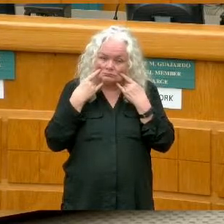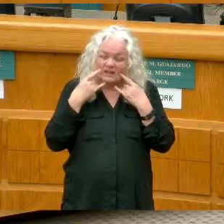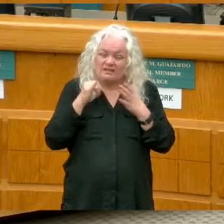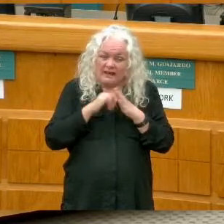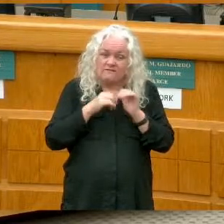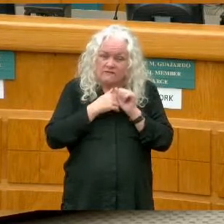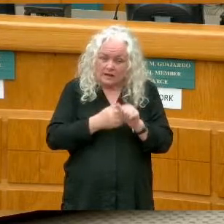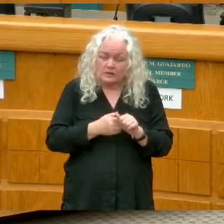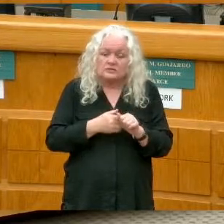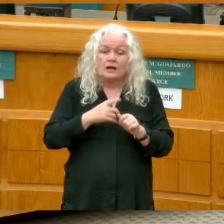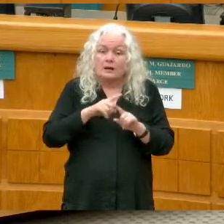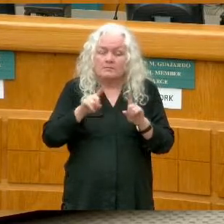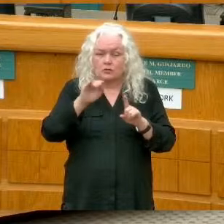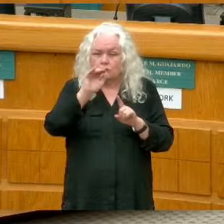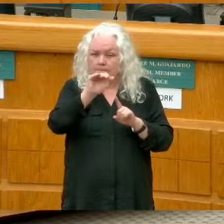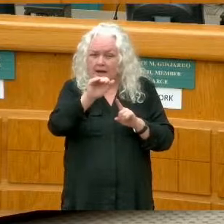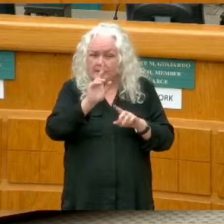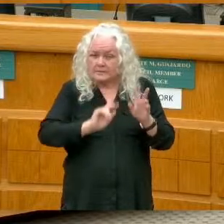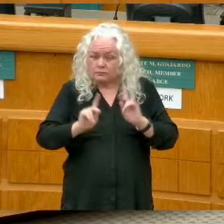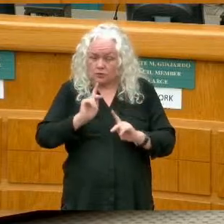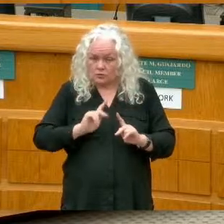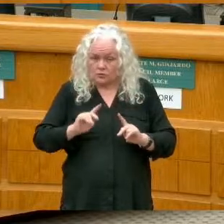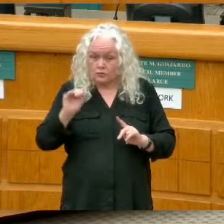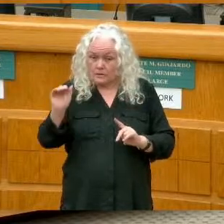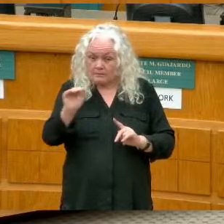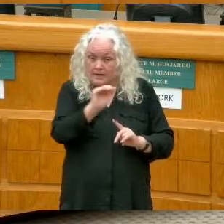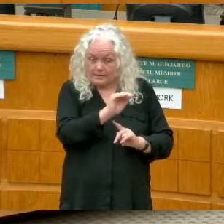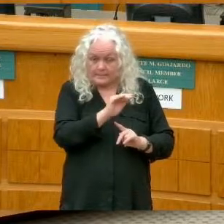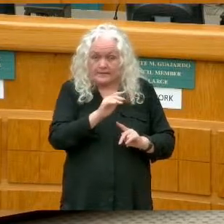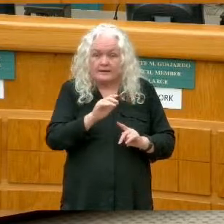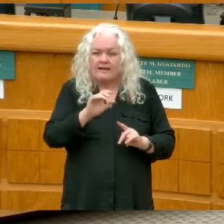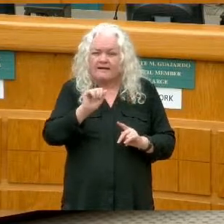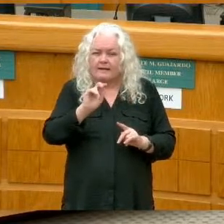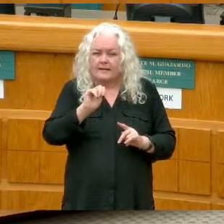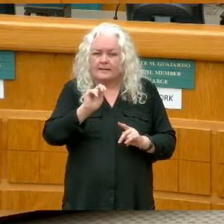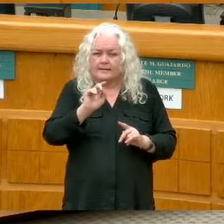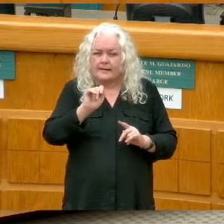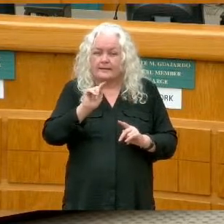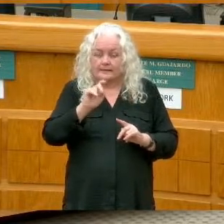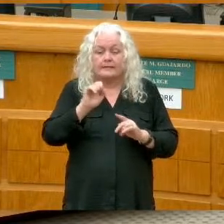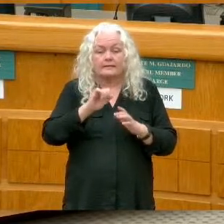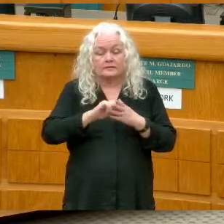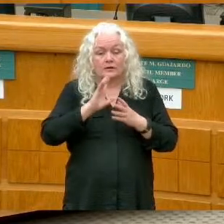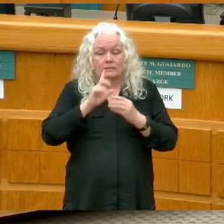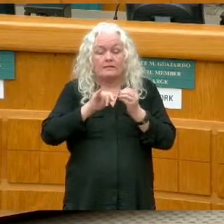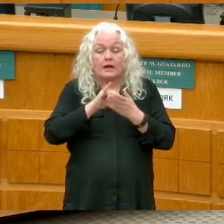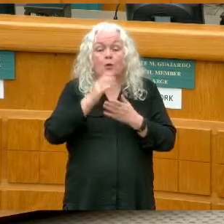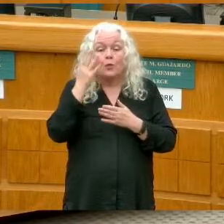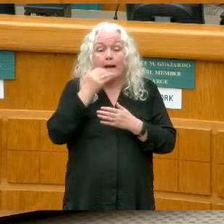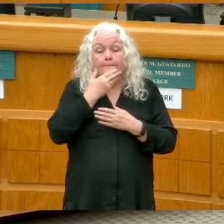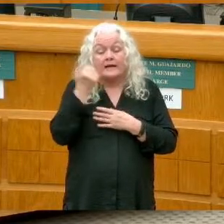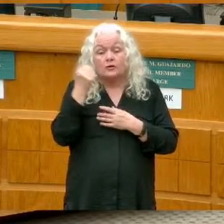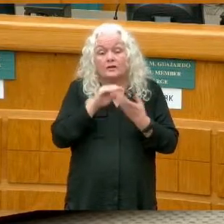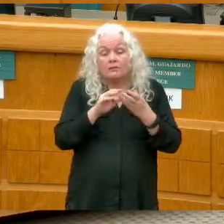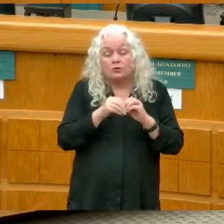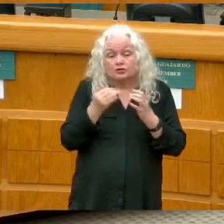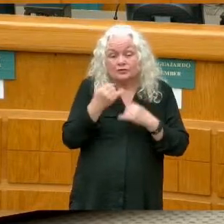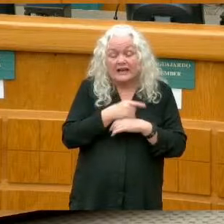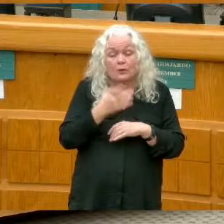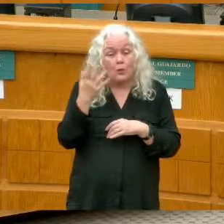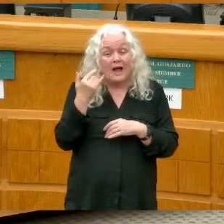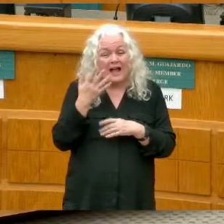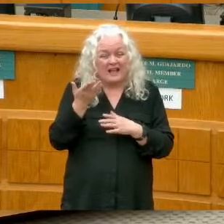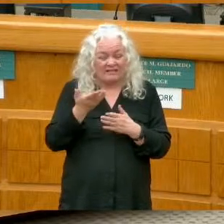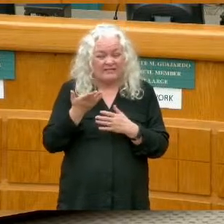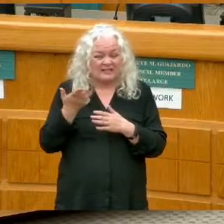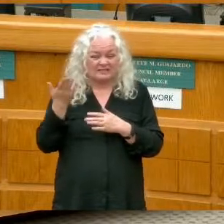orders. But we do want to remind people, and I believe, and I think Annette can talk to this, that the reason we've seen these better numbers today in this